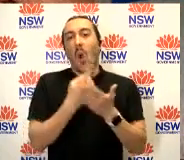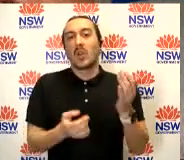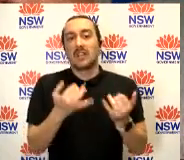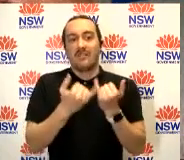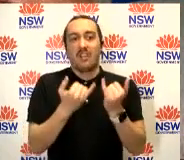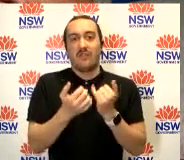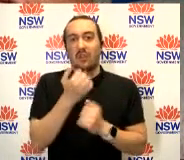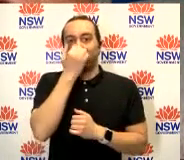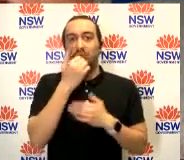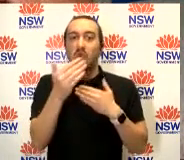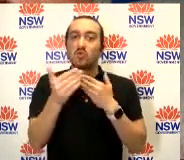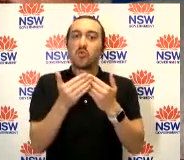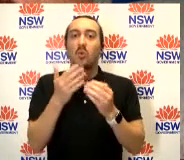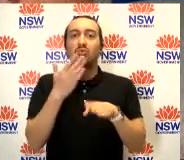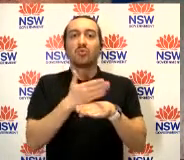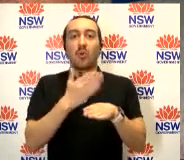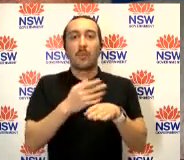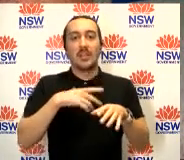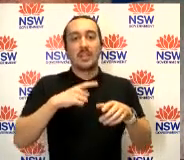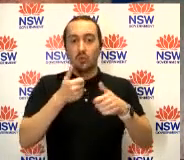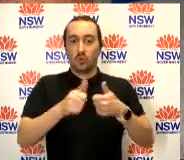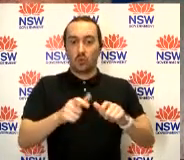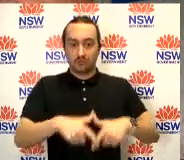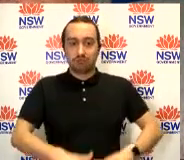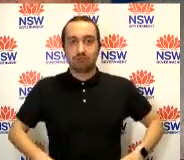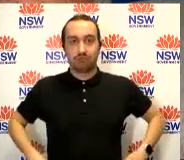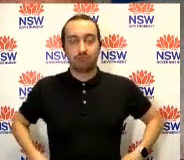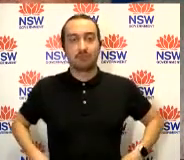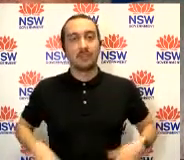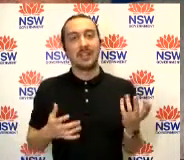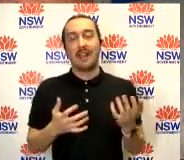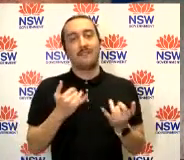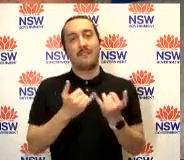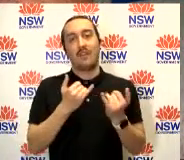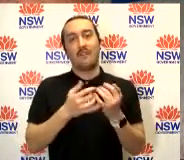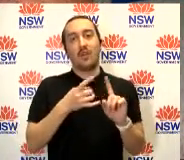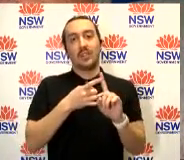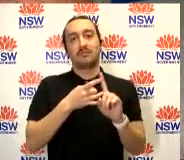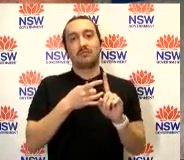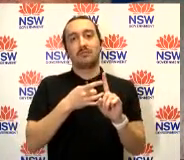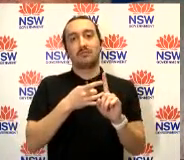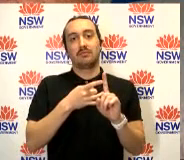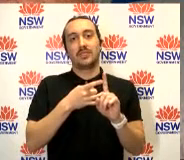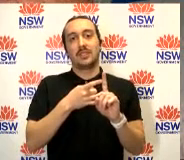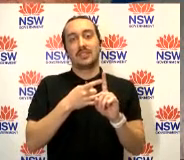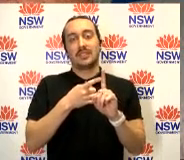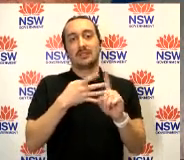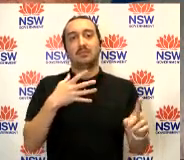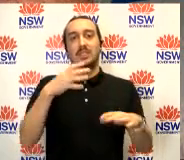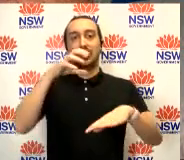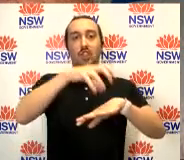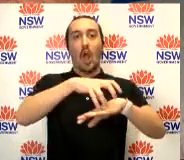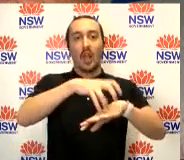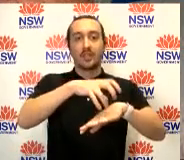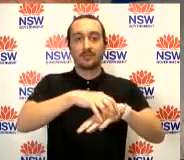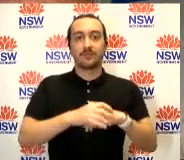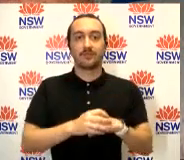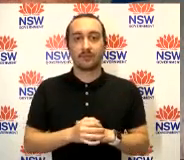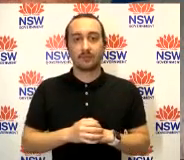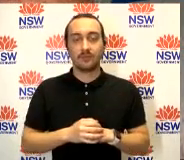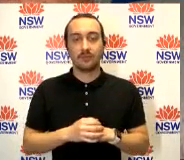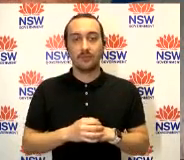one of the things to remember, two things to remember about harnesses. Firstly, by the time you do fall arrest, you're conceding that you're going to fall. All the harness is going to do is